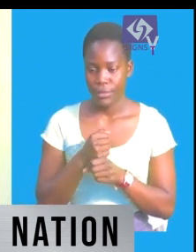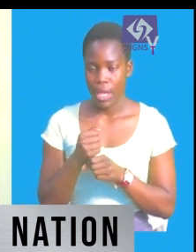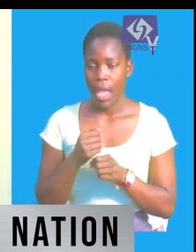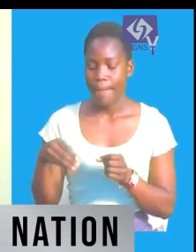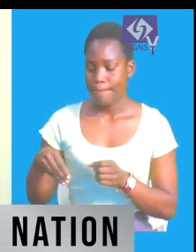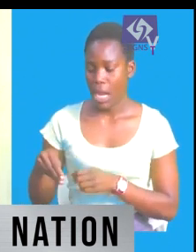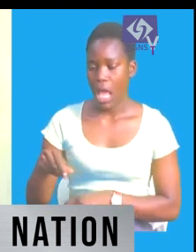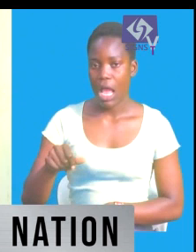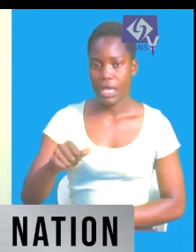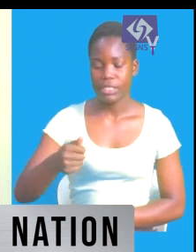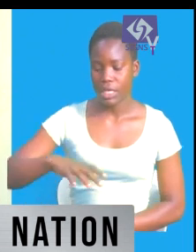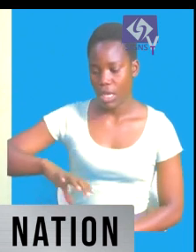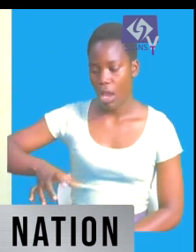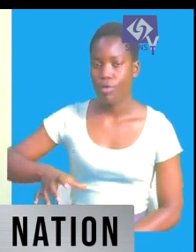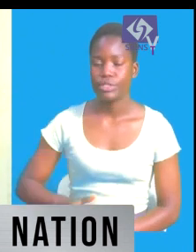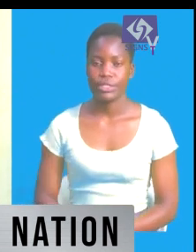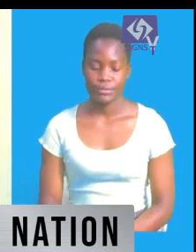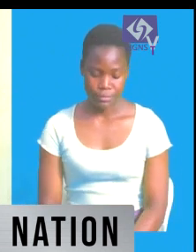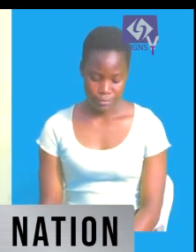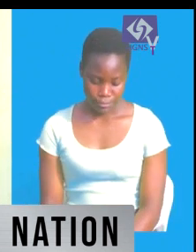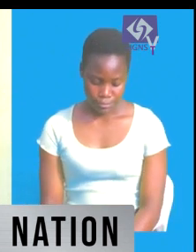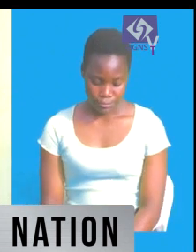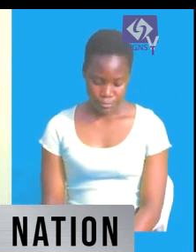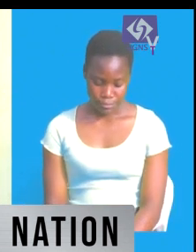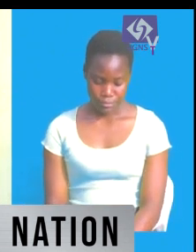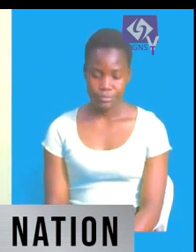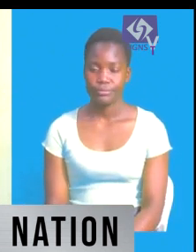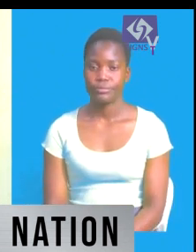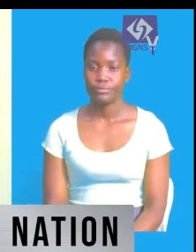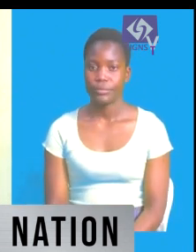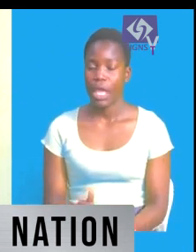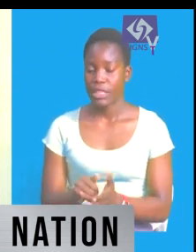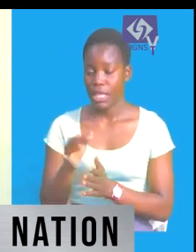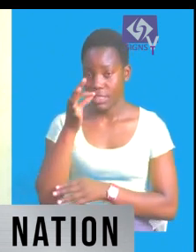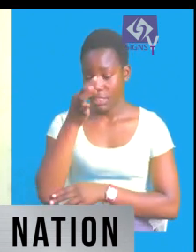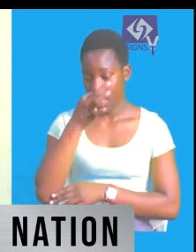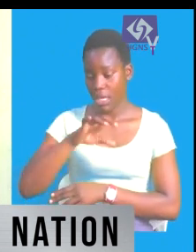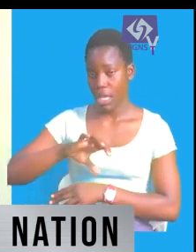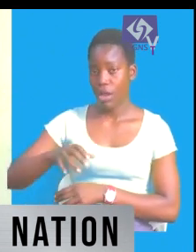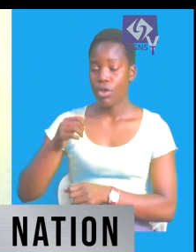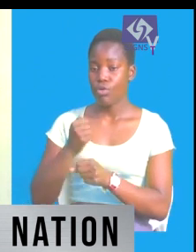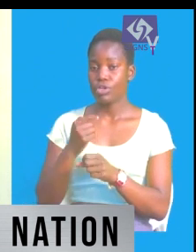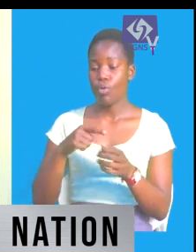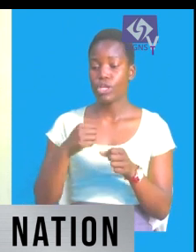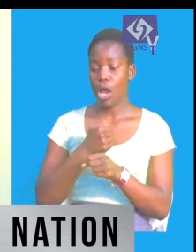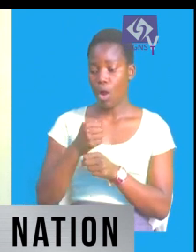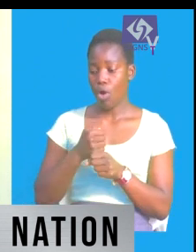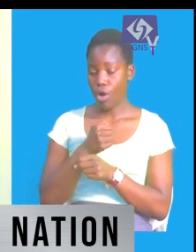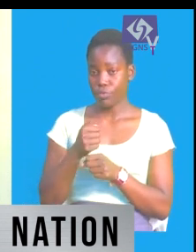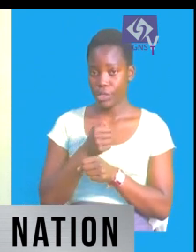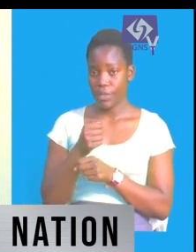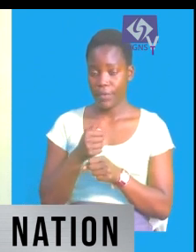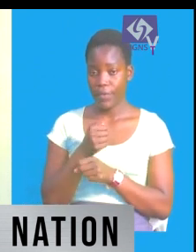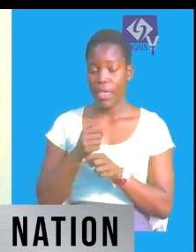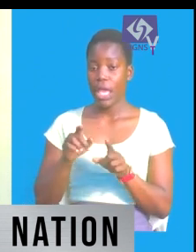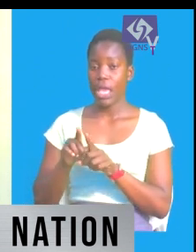planting county. Right. Which county is this? That is Nyeri County. We do coffee and we do We do